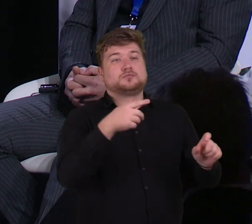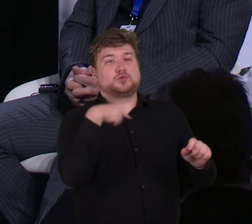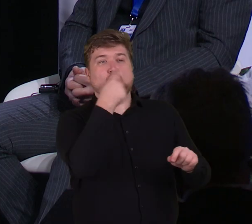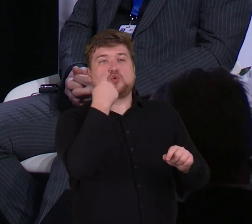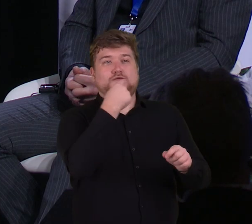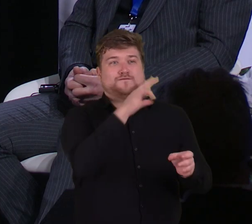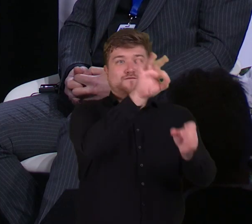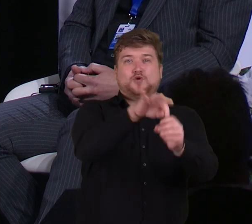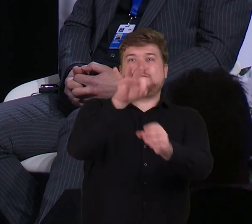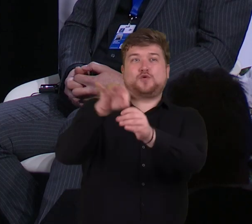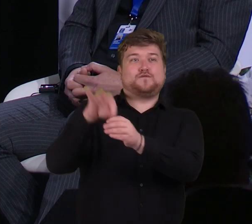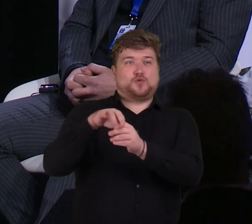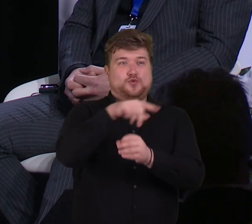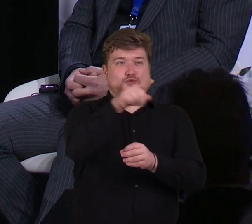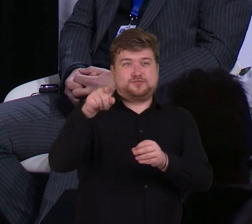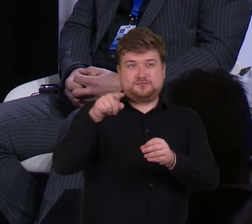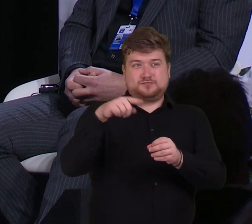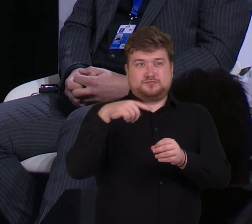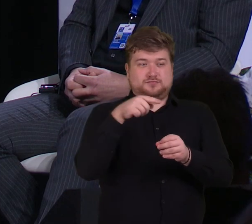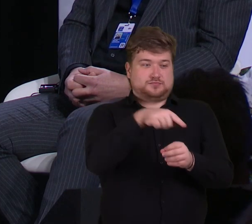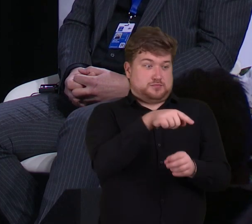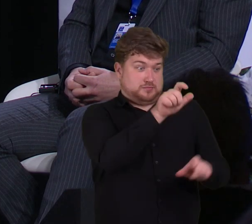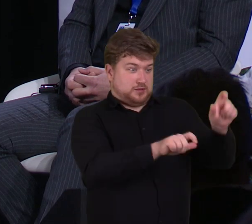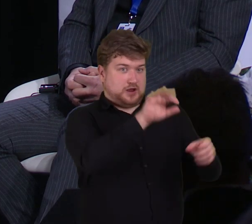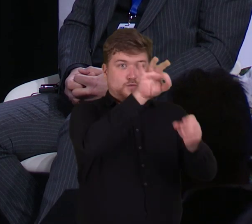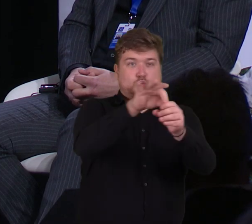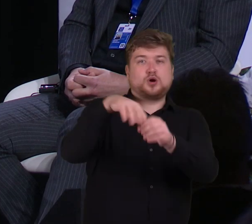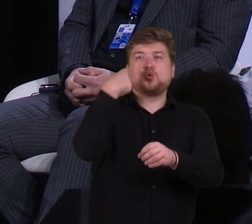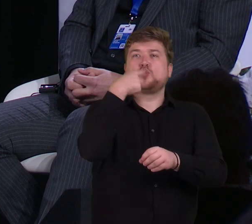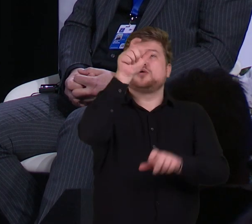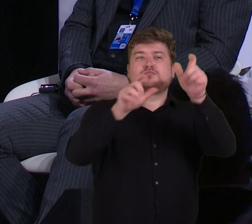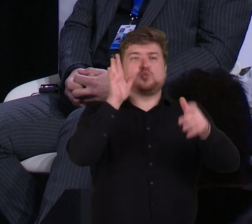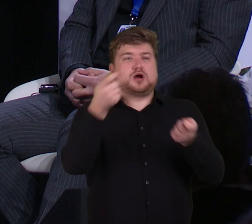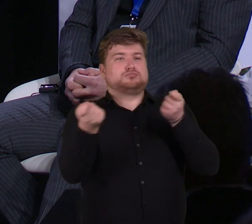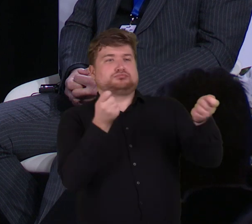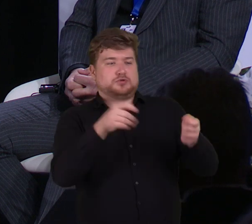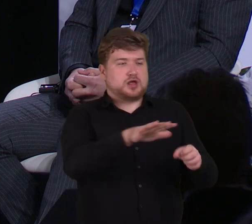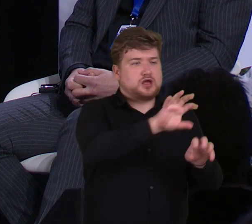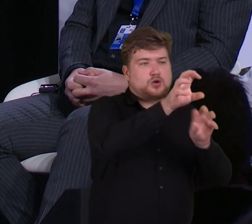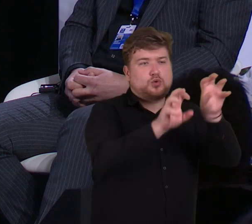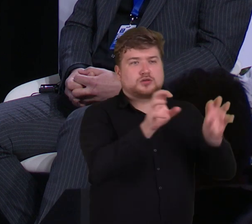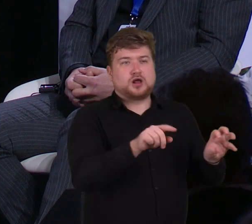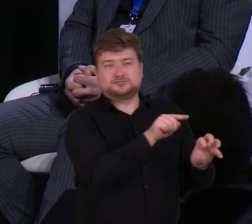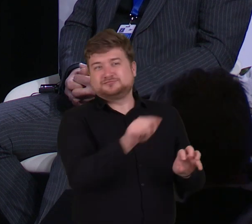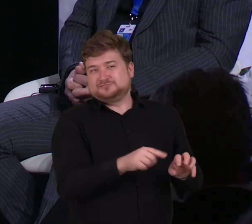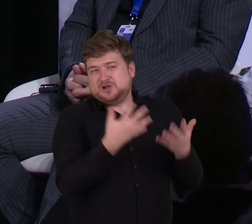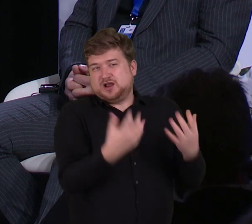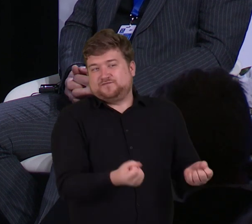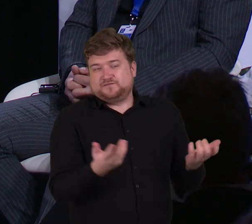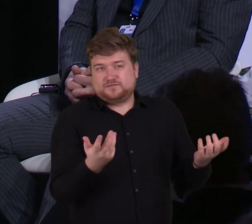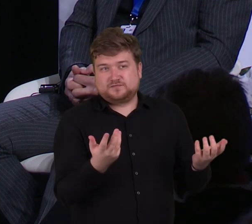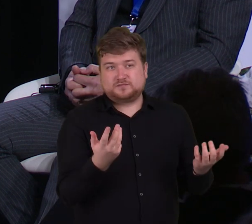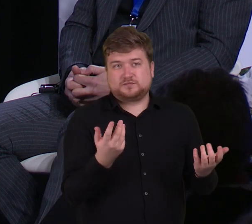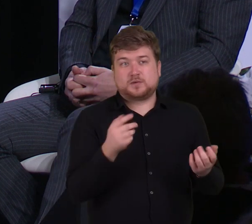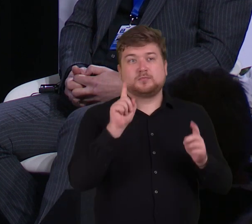in one kind or another, that's true for many metropolitan areas. They are organized. They have political procedures. They